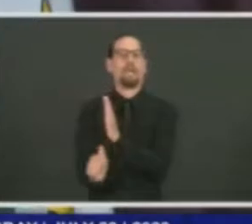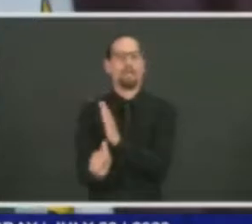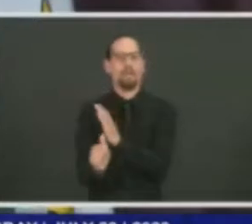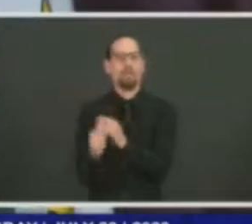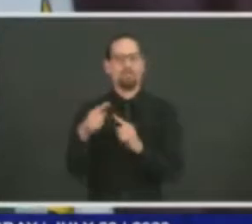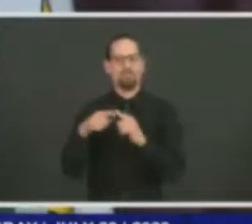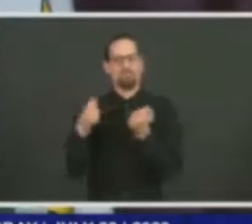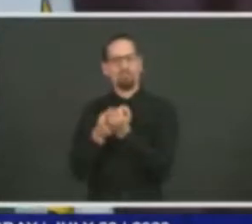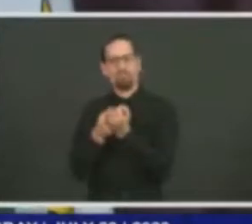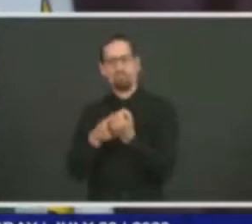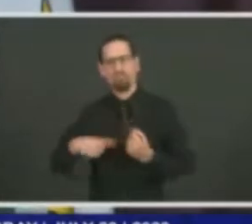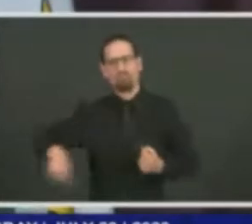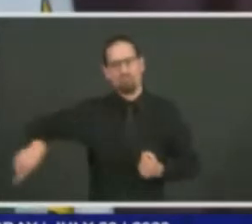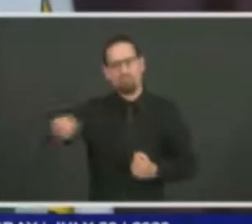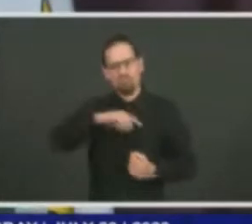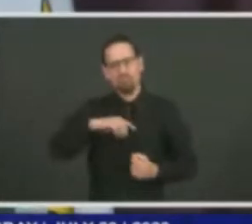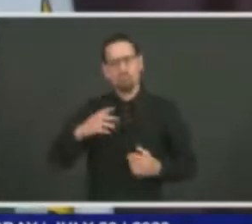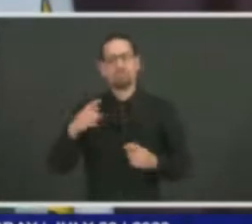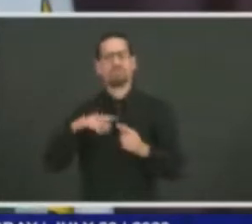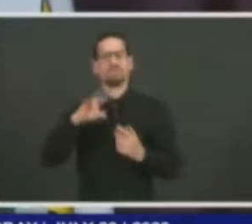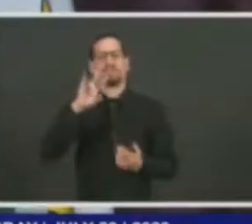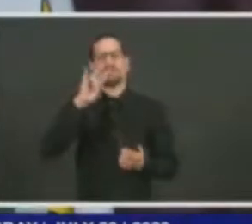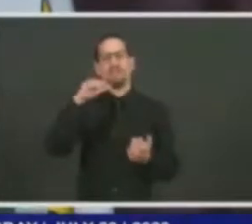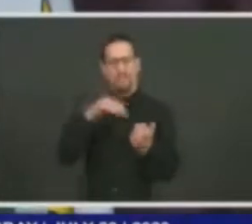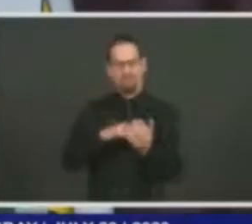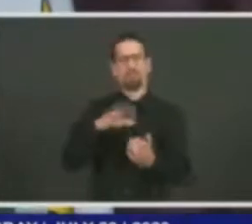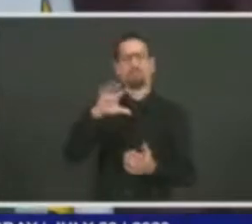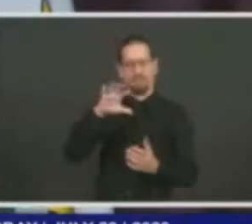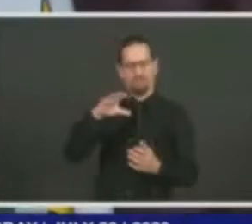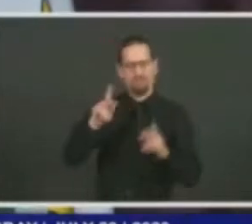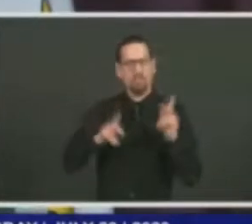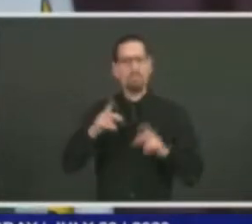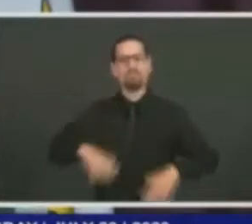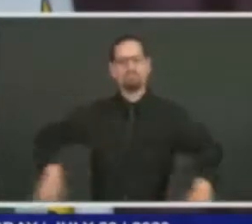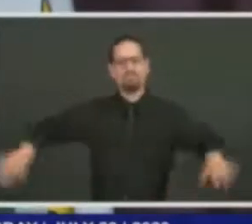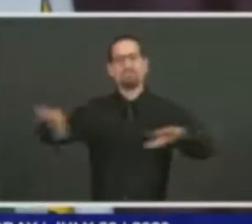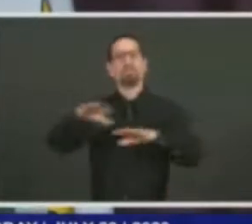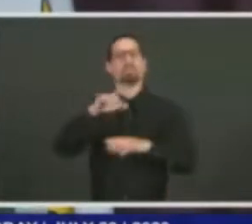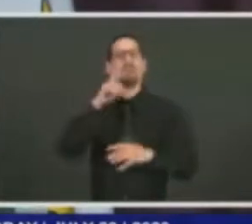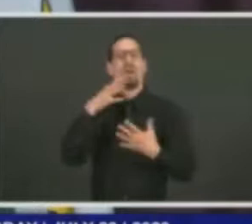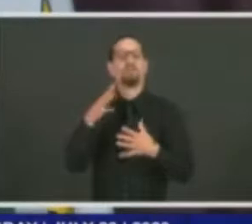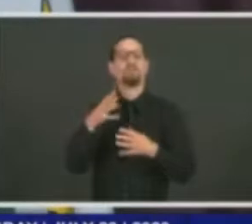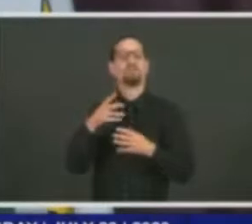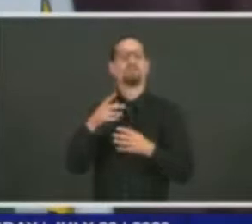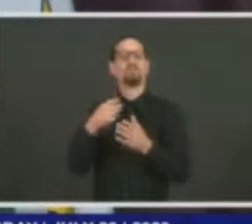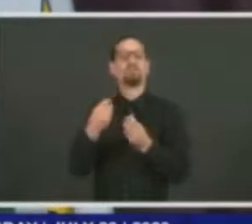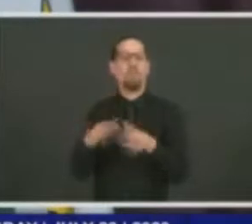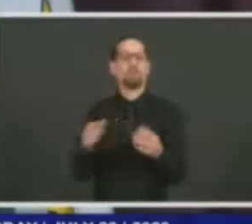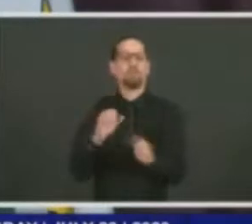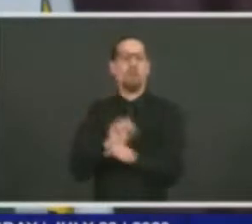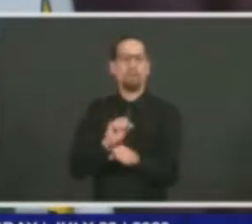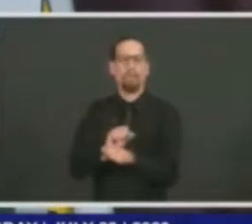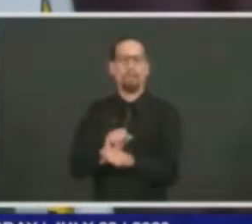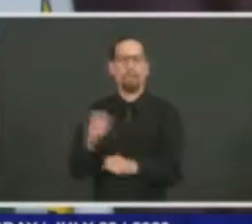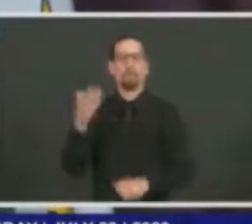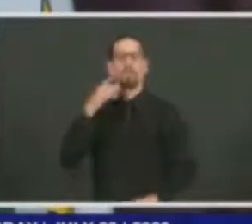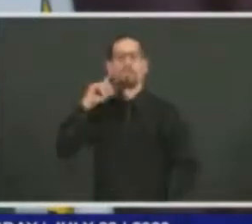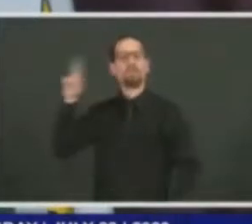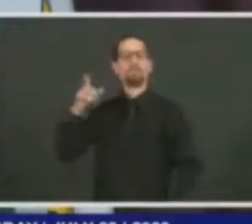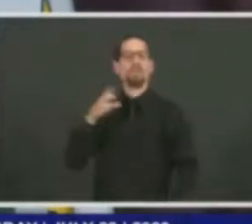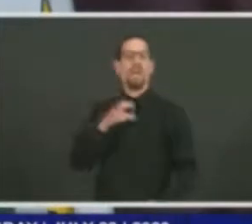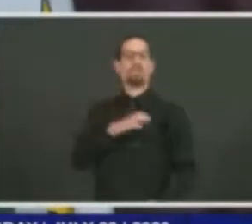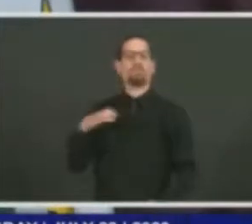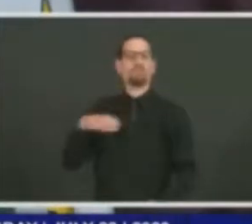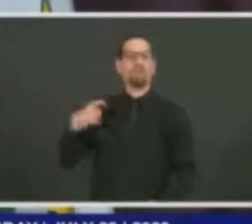in the COVID crisis. I want to thank our congressional delegation again for getting us that money. Here's the important part about this